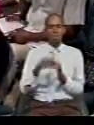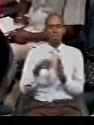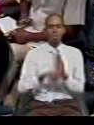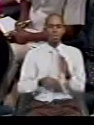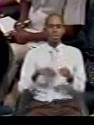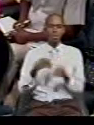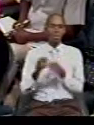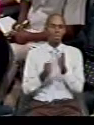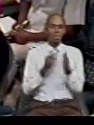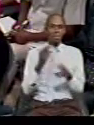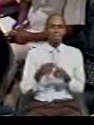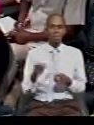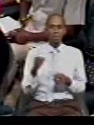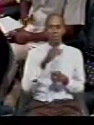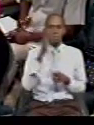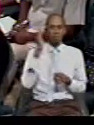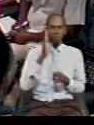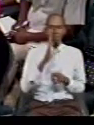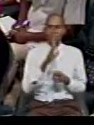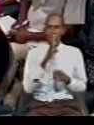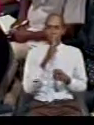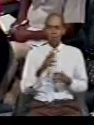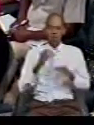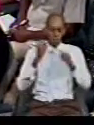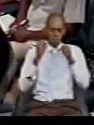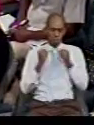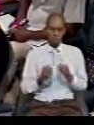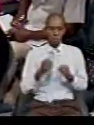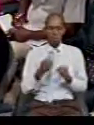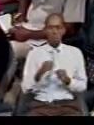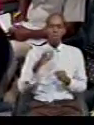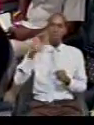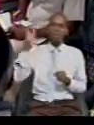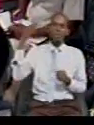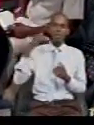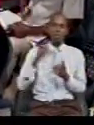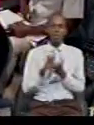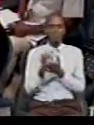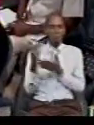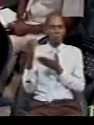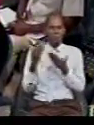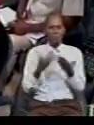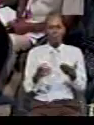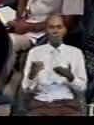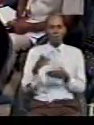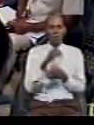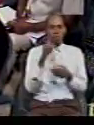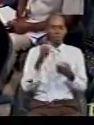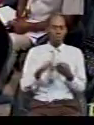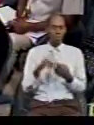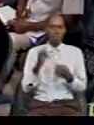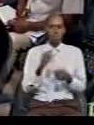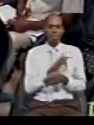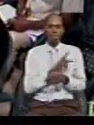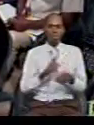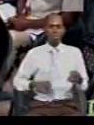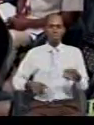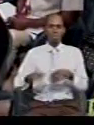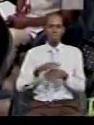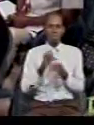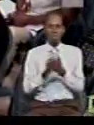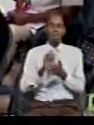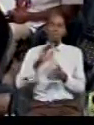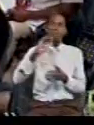strong. And the grace that brought you in into the kingdom, that grace will abide in your